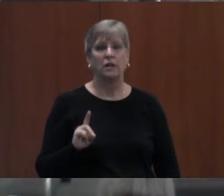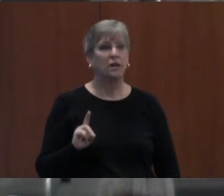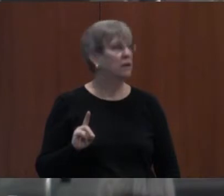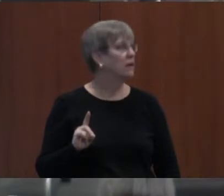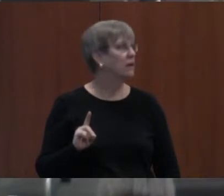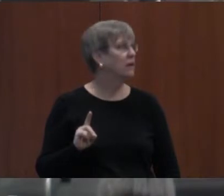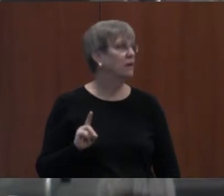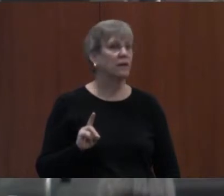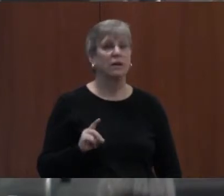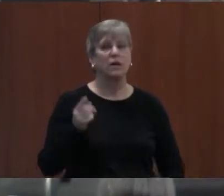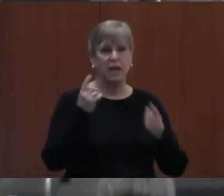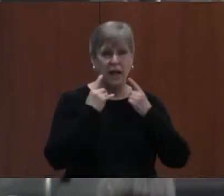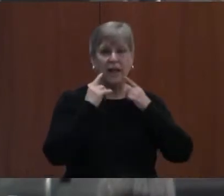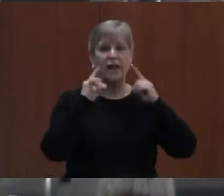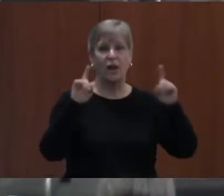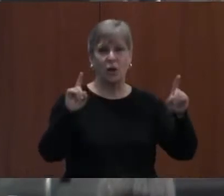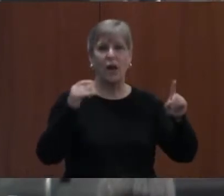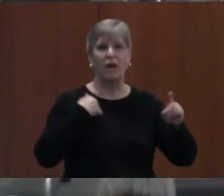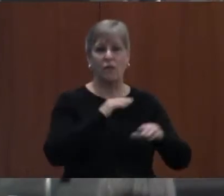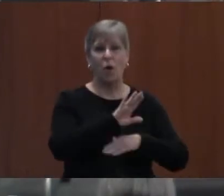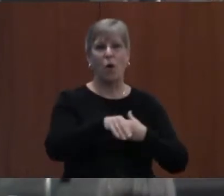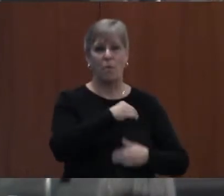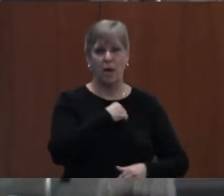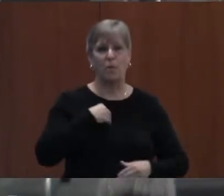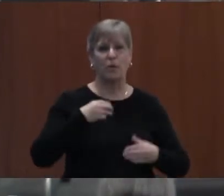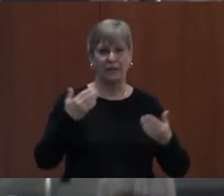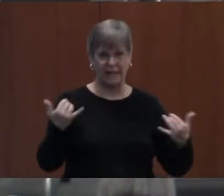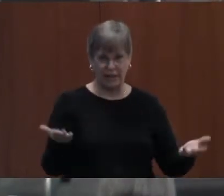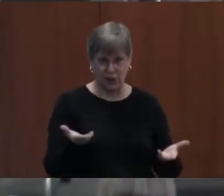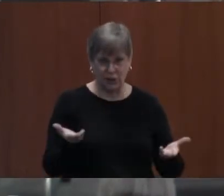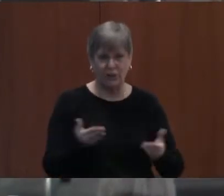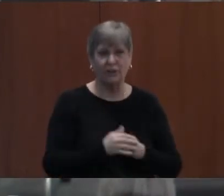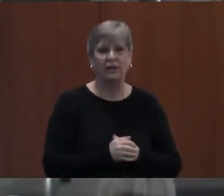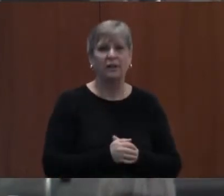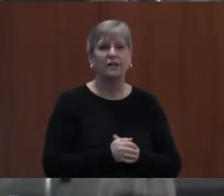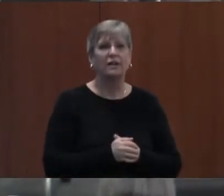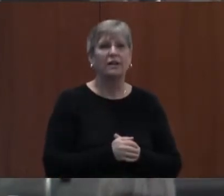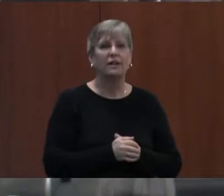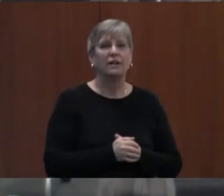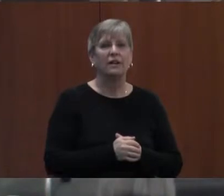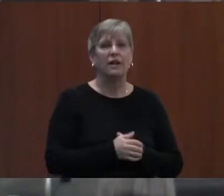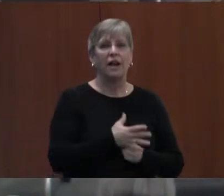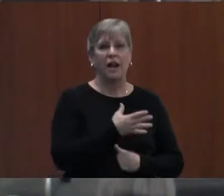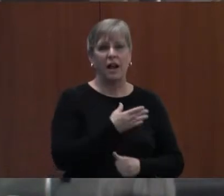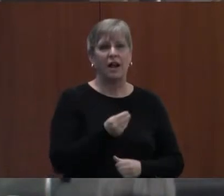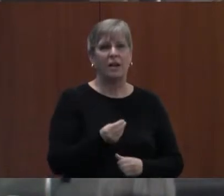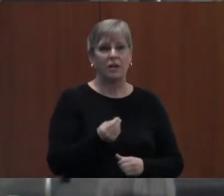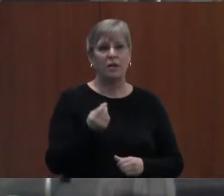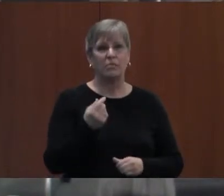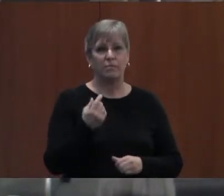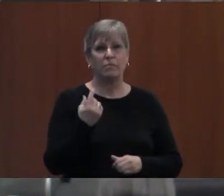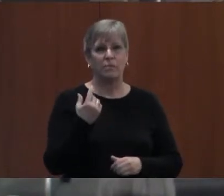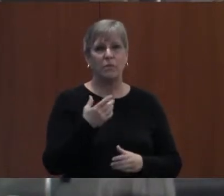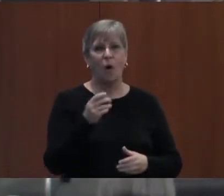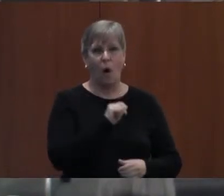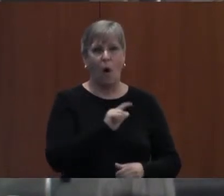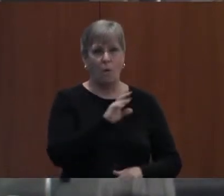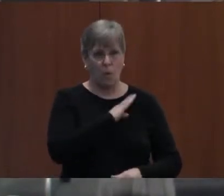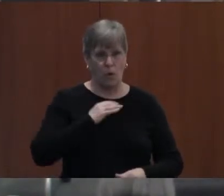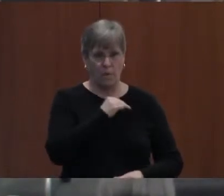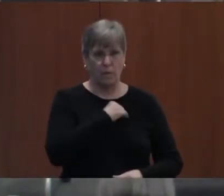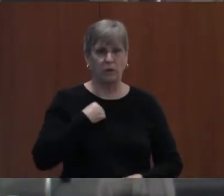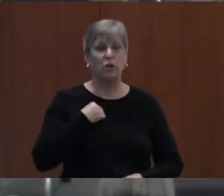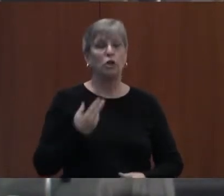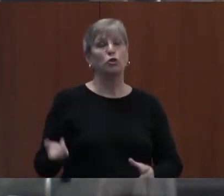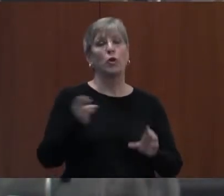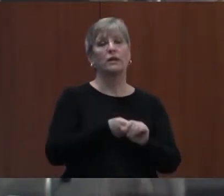Order and declare a quorum. We do have all members present and our student board member. At this time, please join us in the Pledge